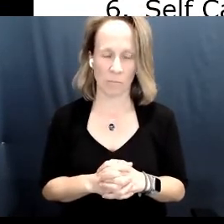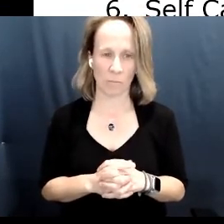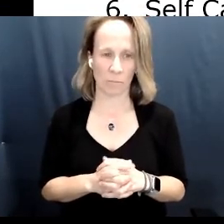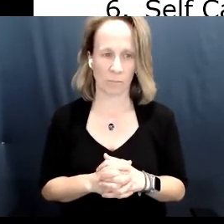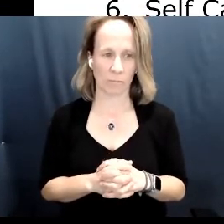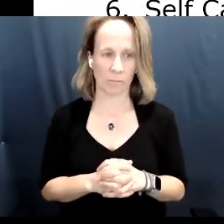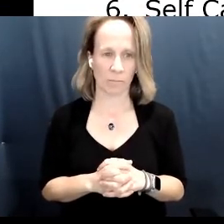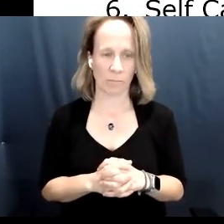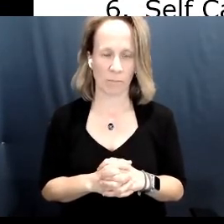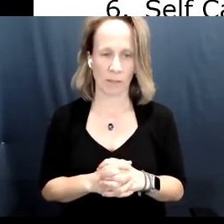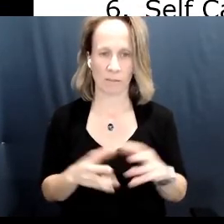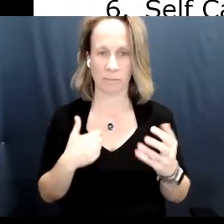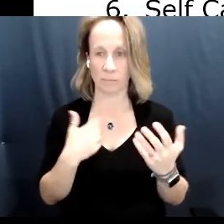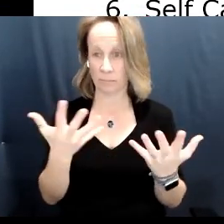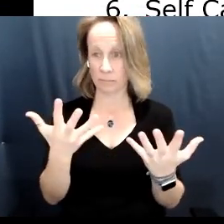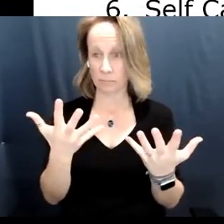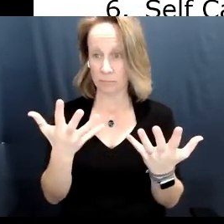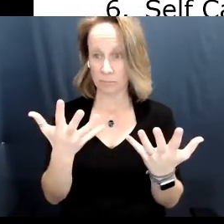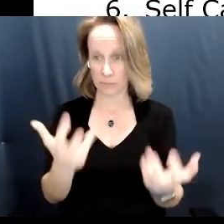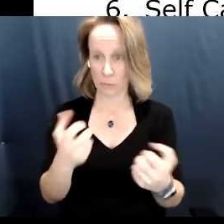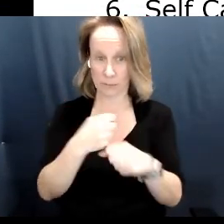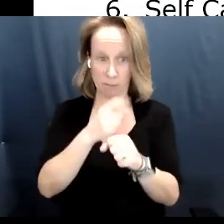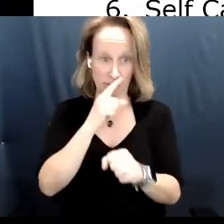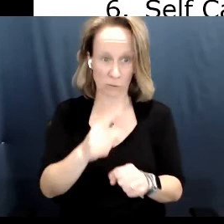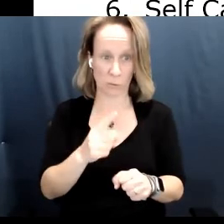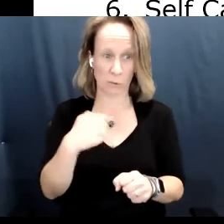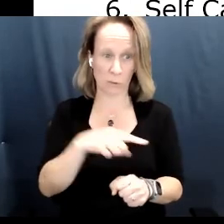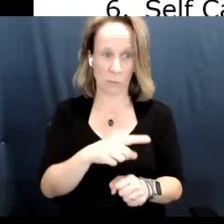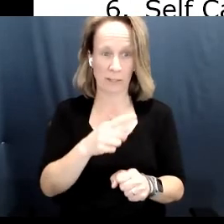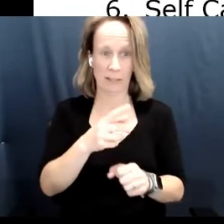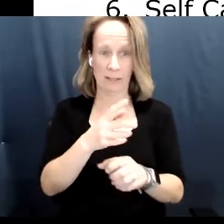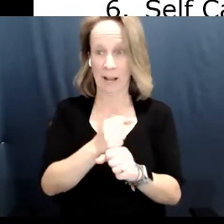So I wanted to make sure we also got some examples of some of these things.